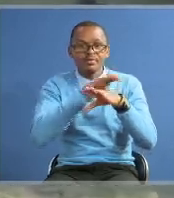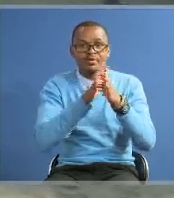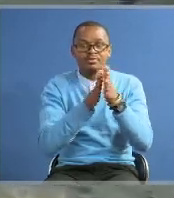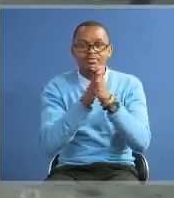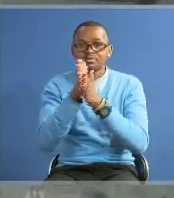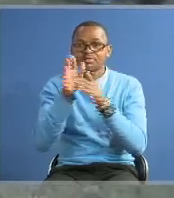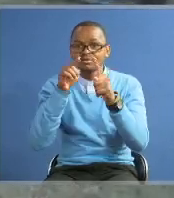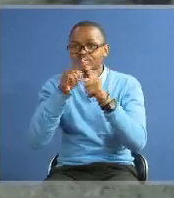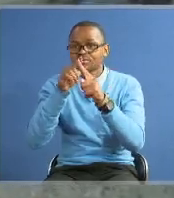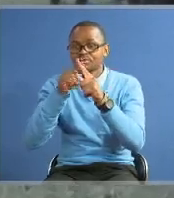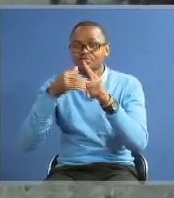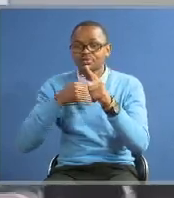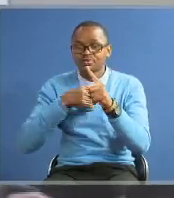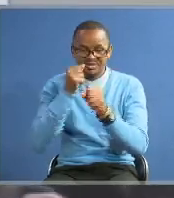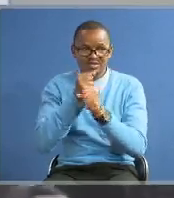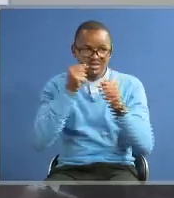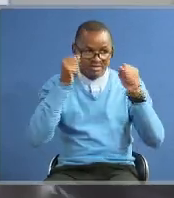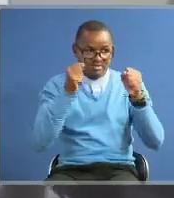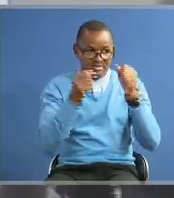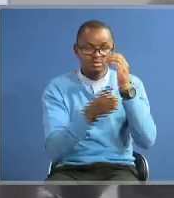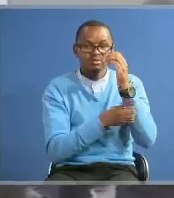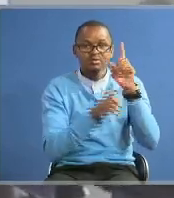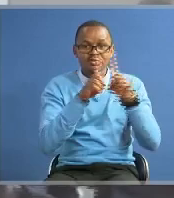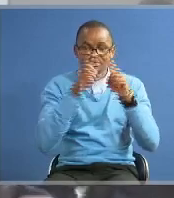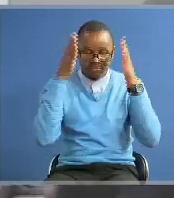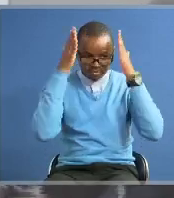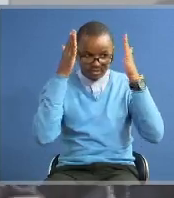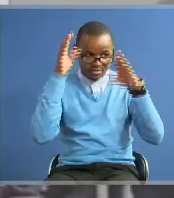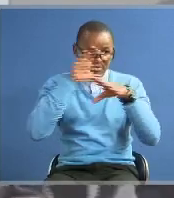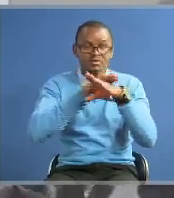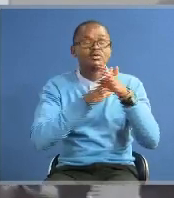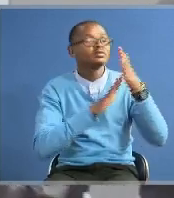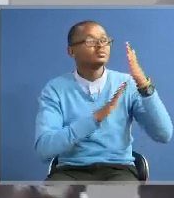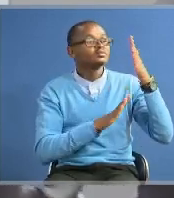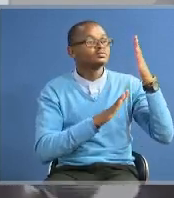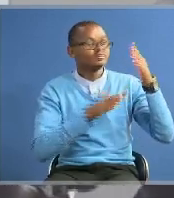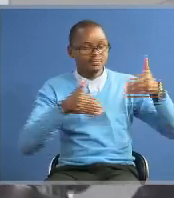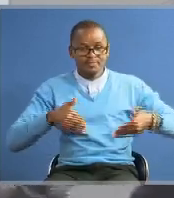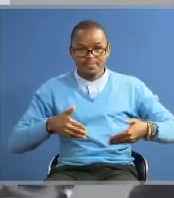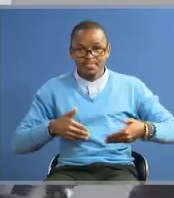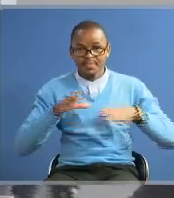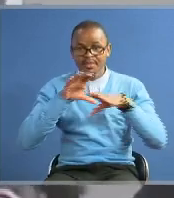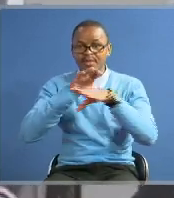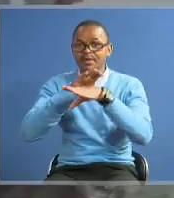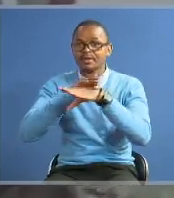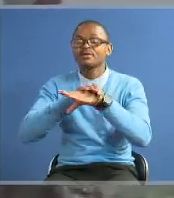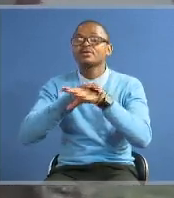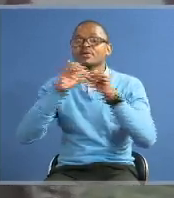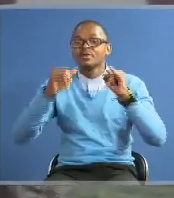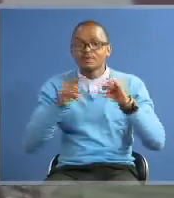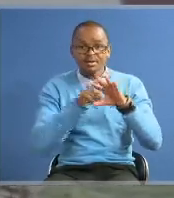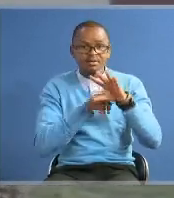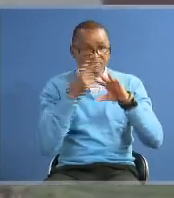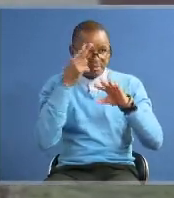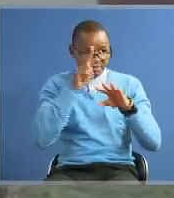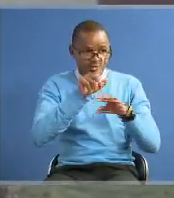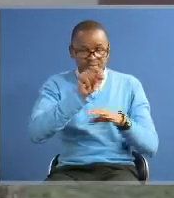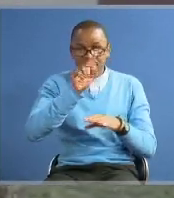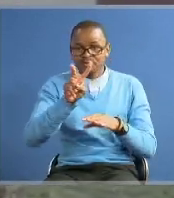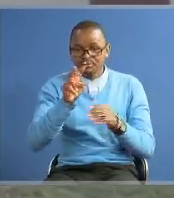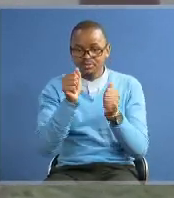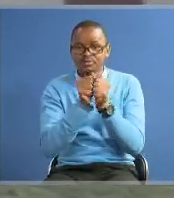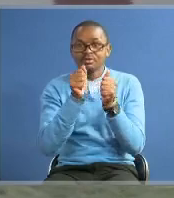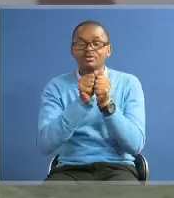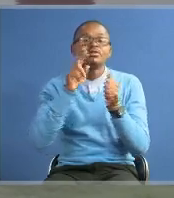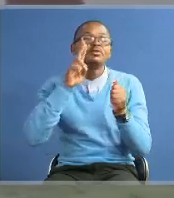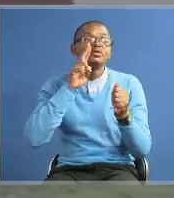his performance to hard work, being disciplined and dedication to God. The young Buluma received the amazing news while watching the television with